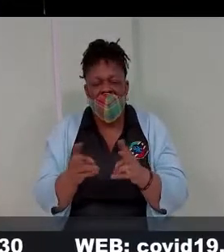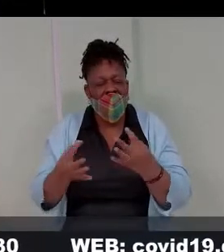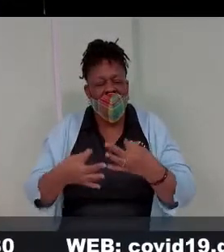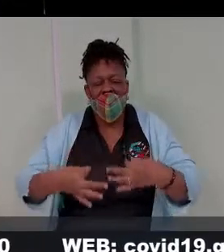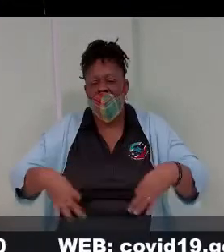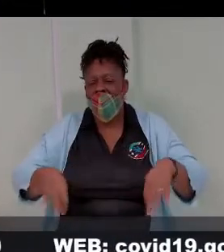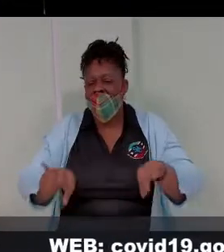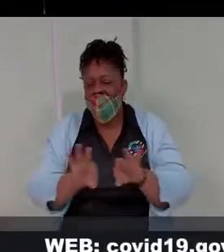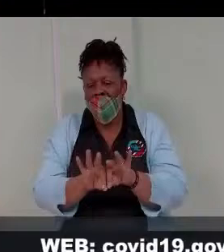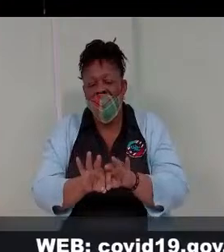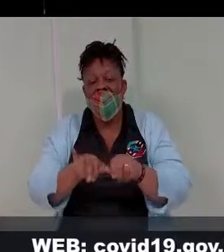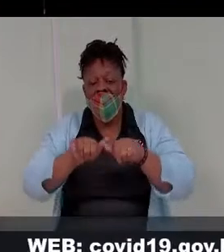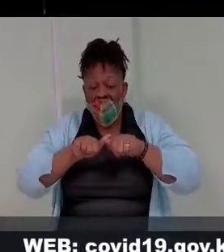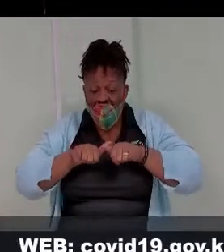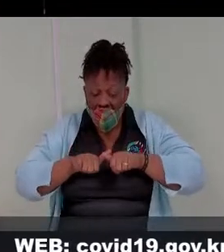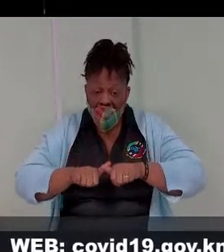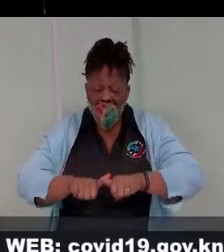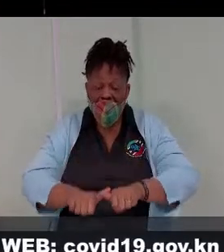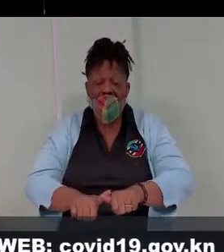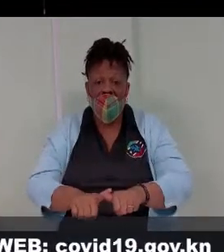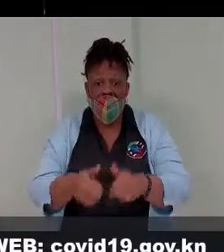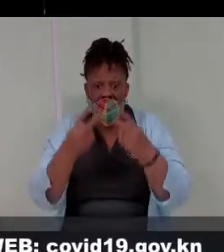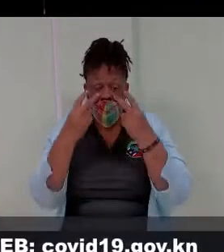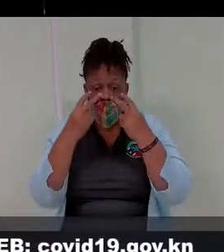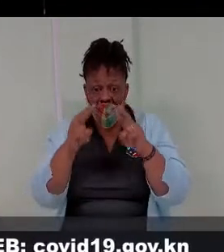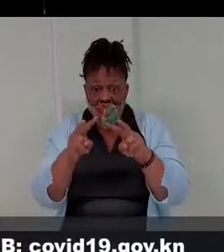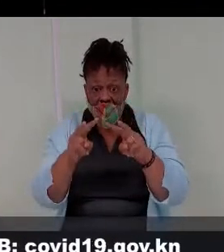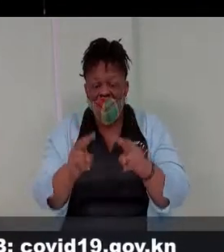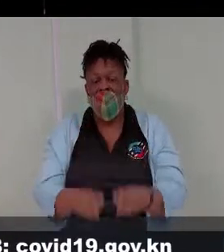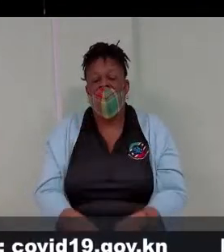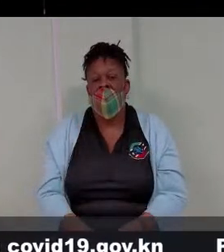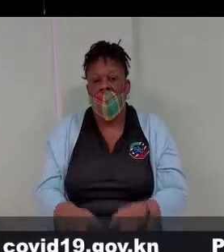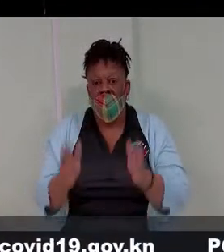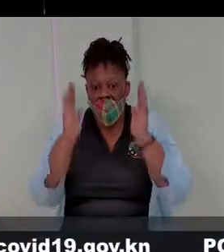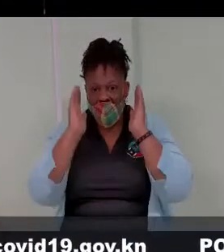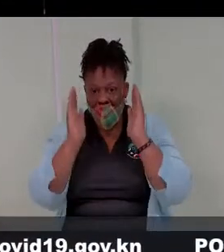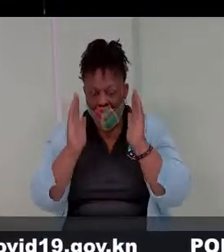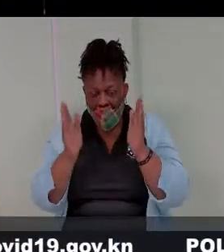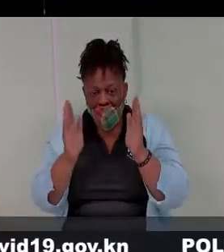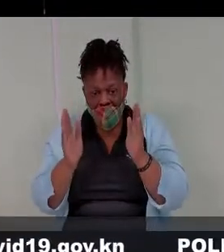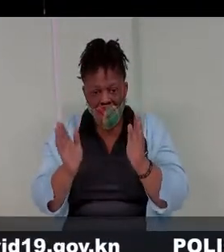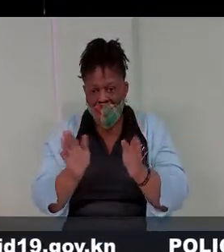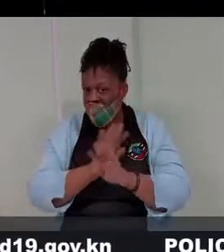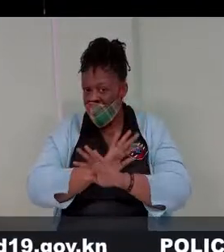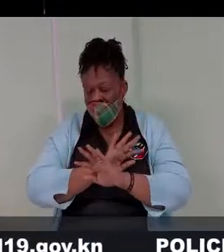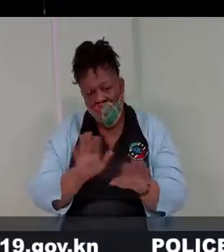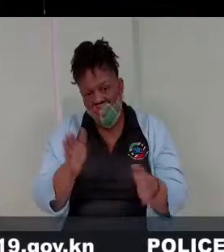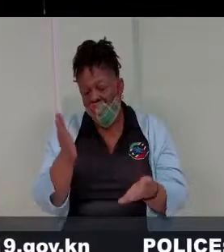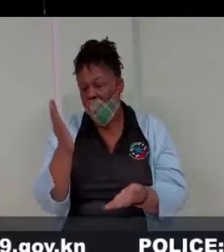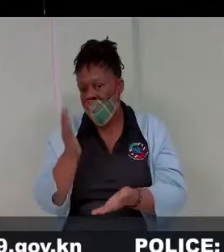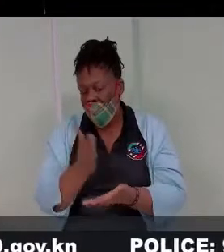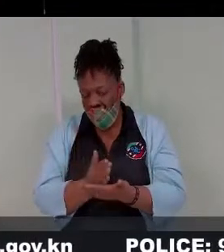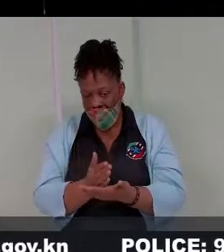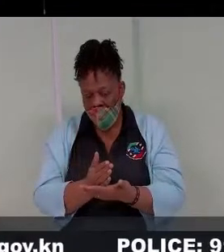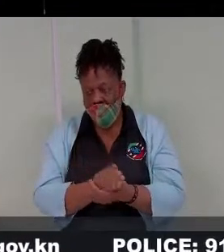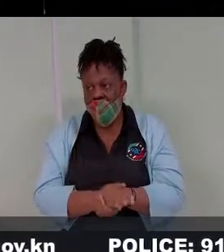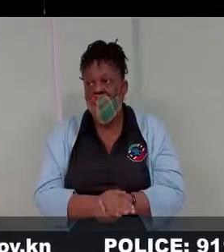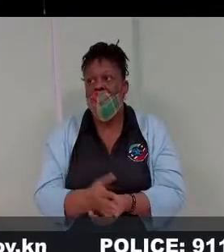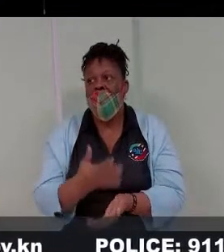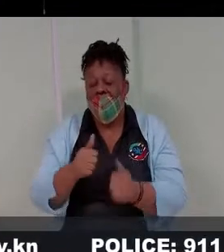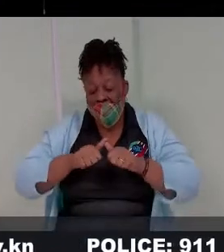important that you continue to be vigilant. Do not let the guard down, and continue